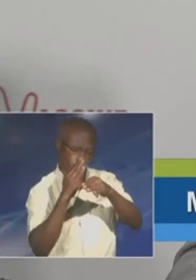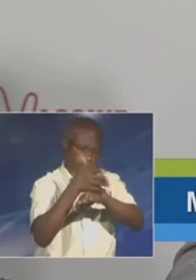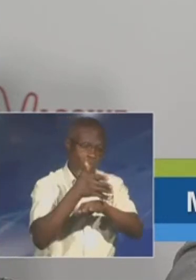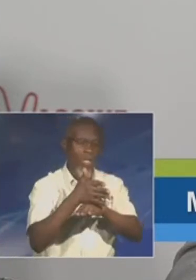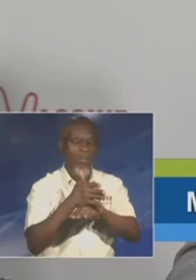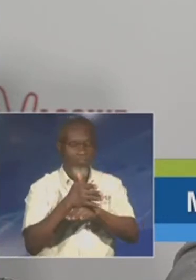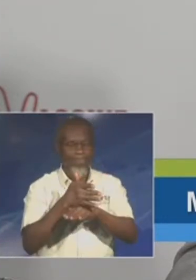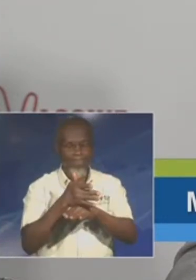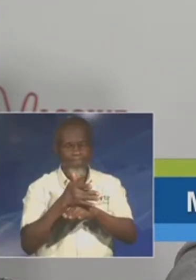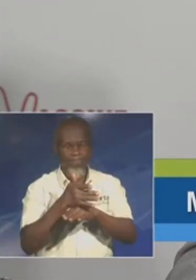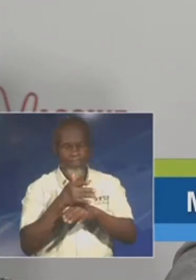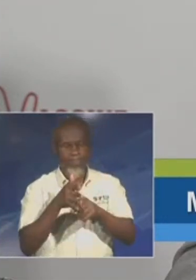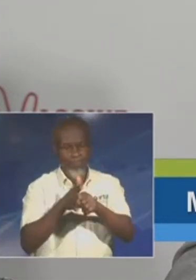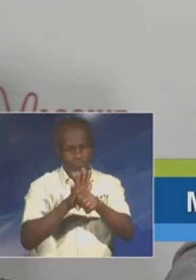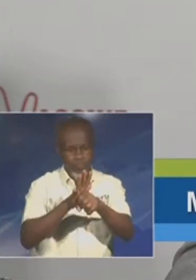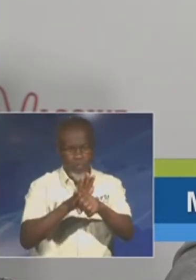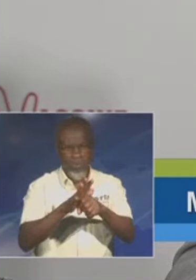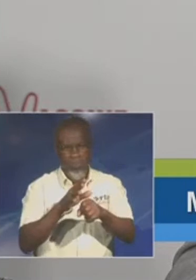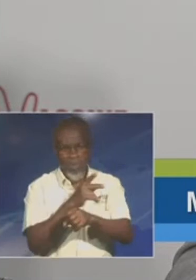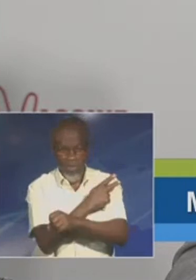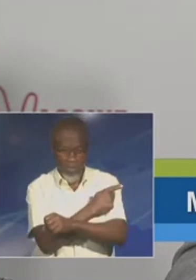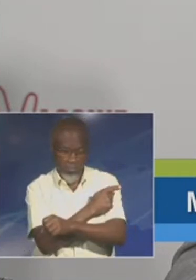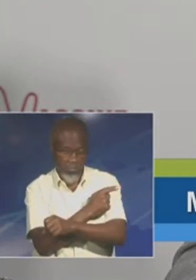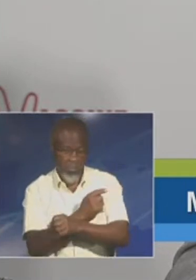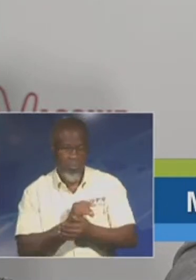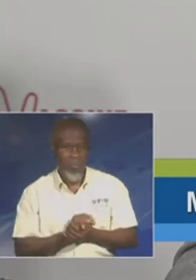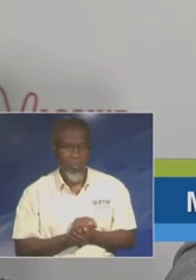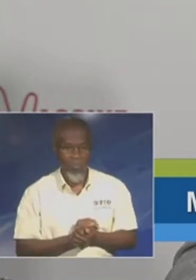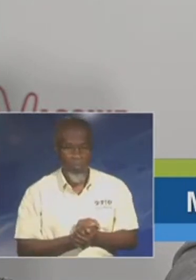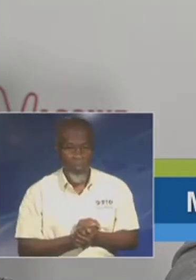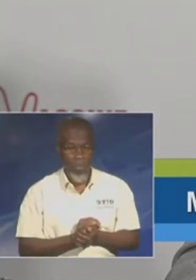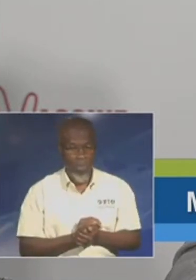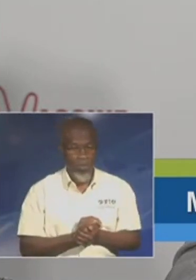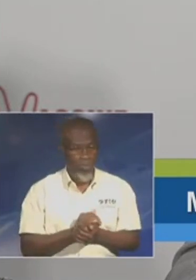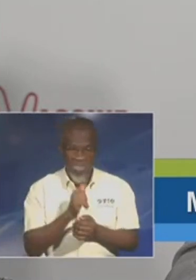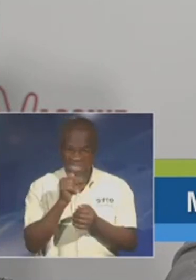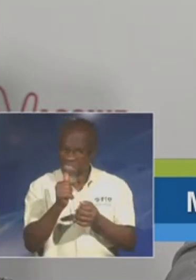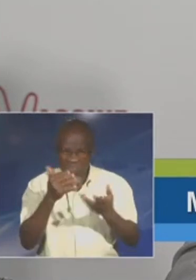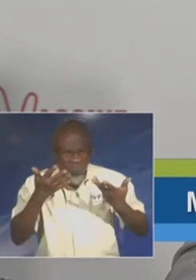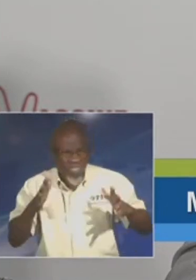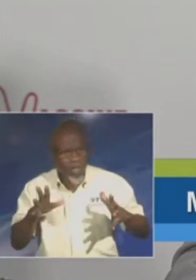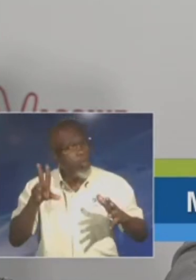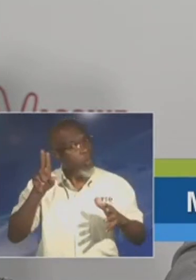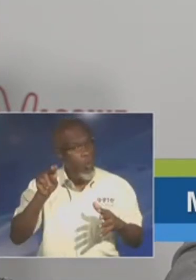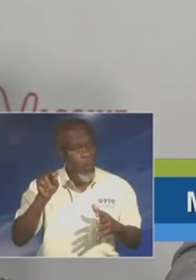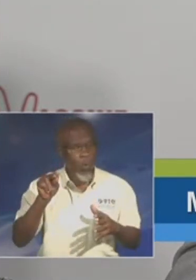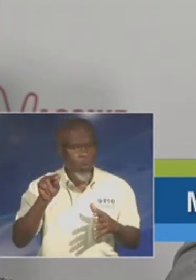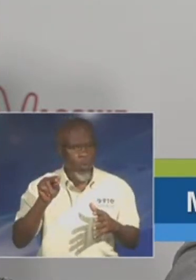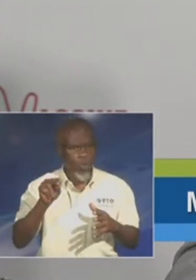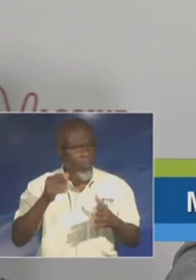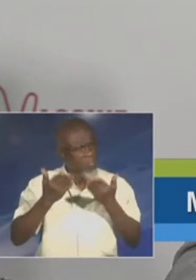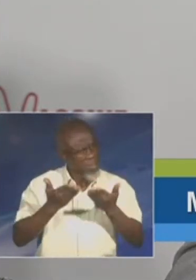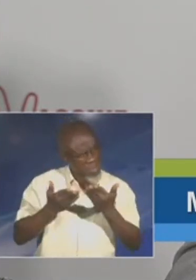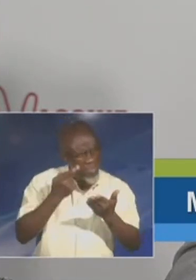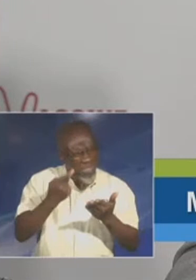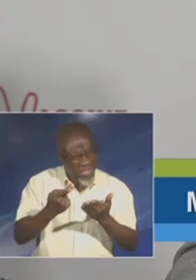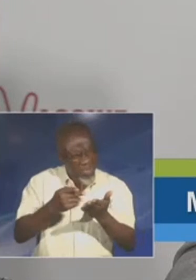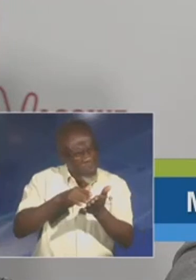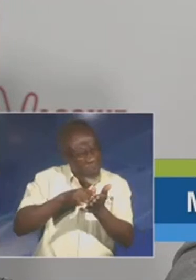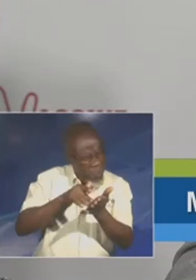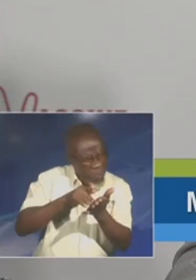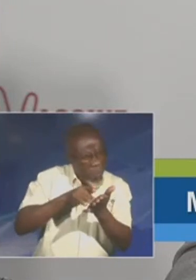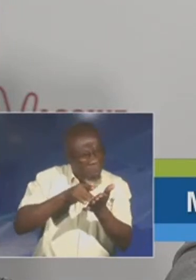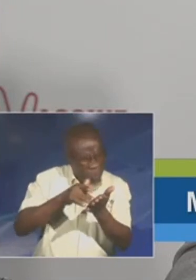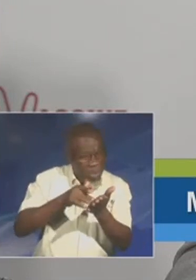not ending. It may be waning, but it is not ending. The current global count